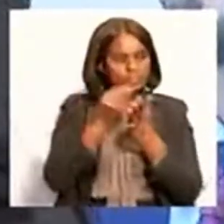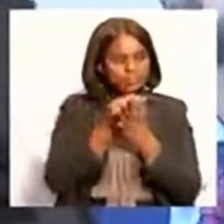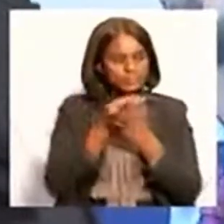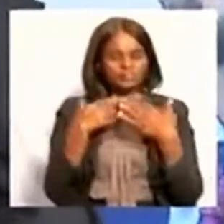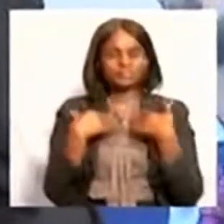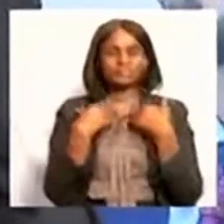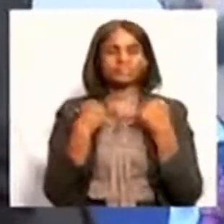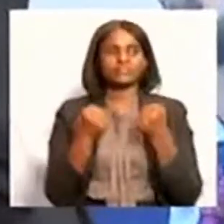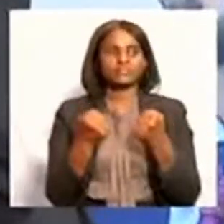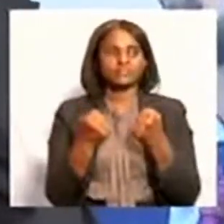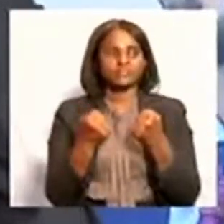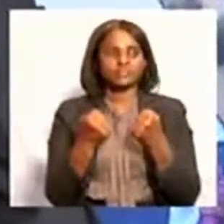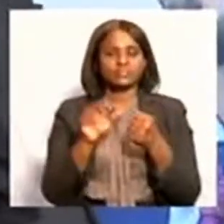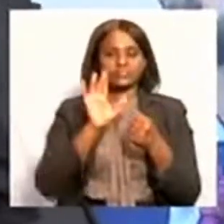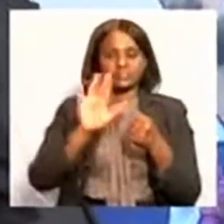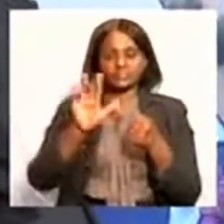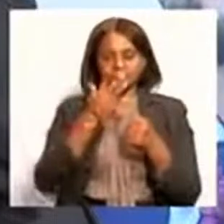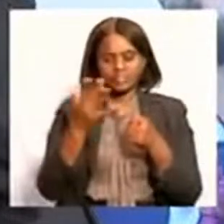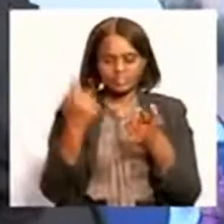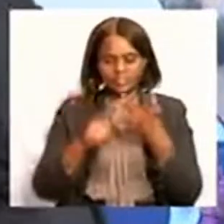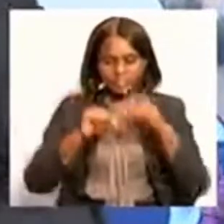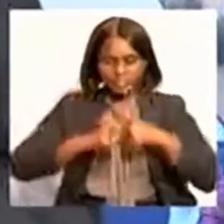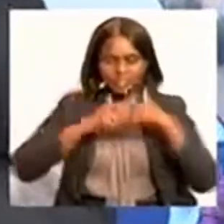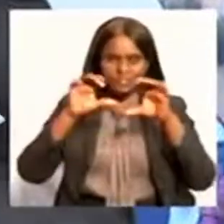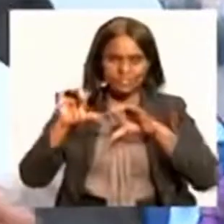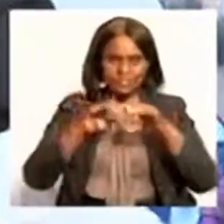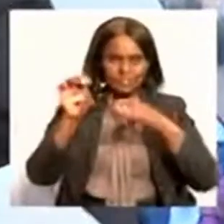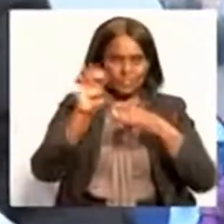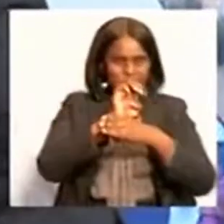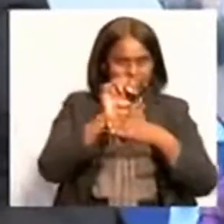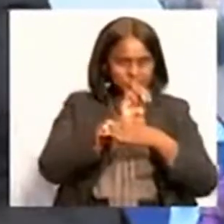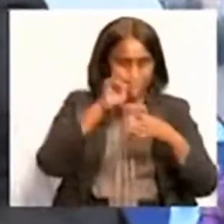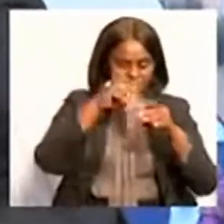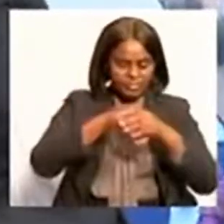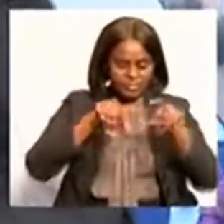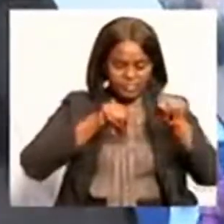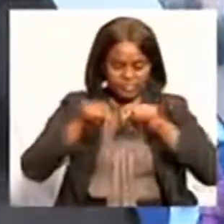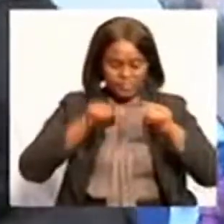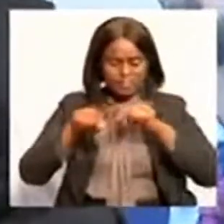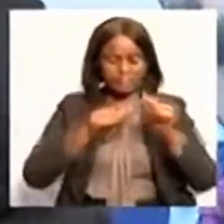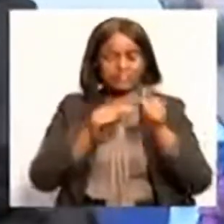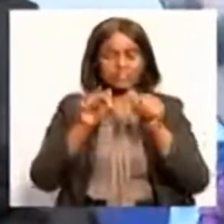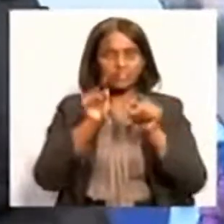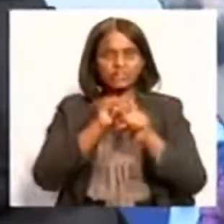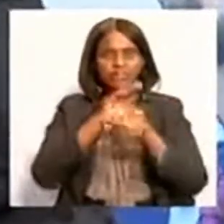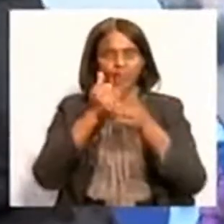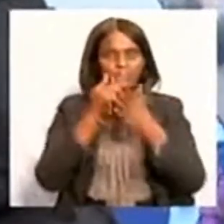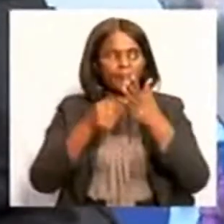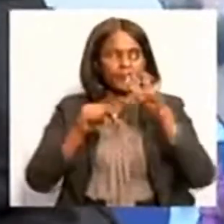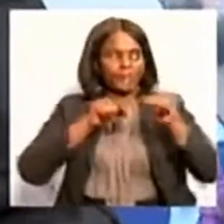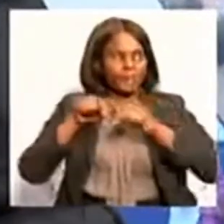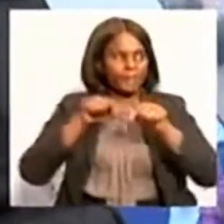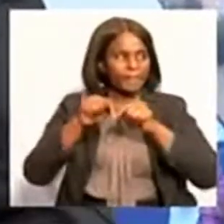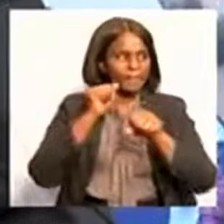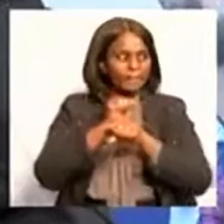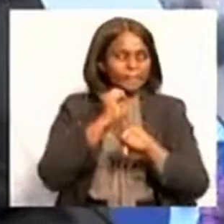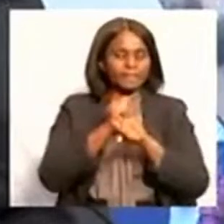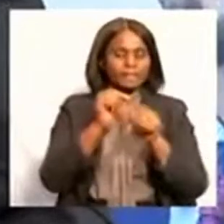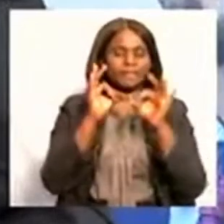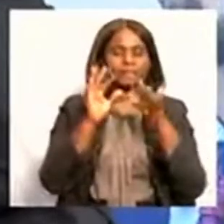Health, one of the things that we do, we evaluate the internal control system. Are the controls working effectively or